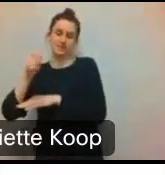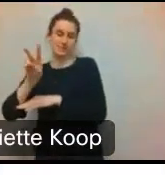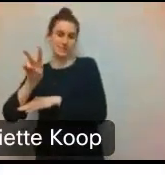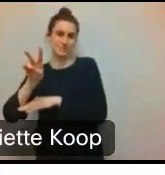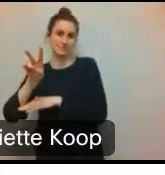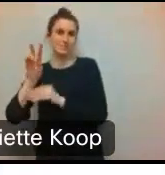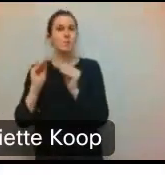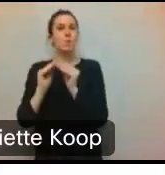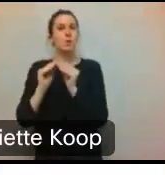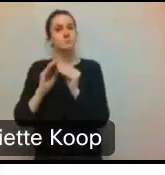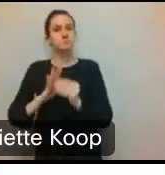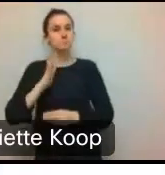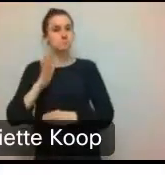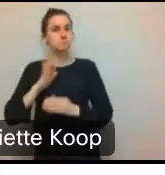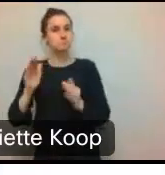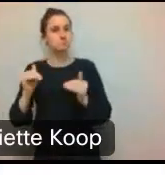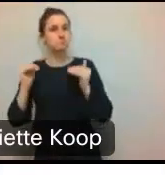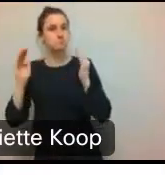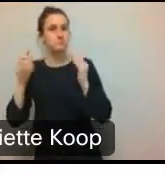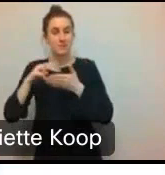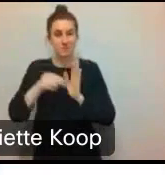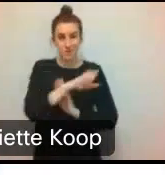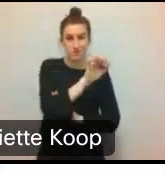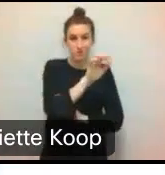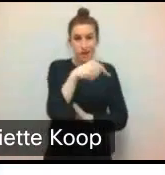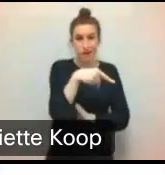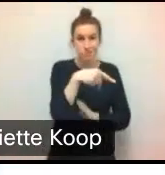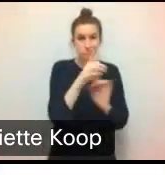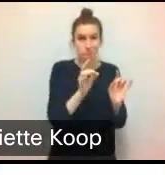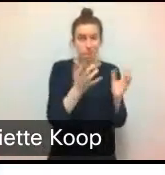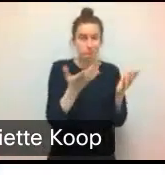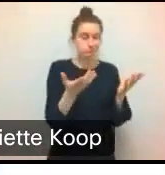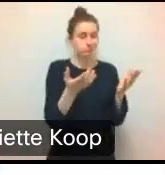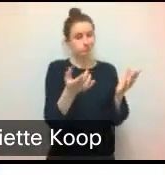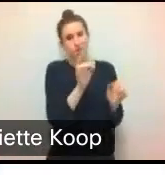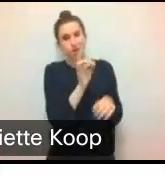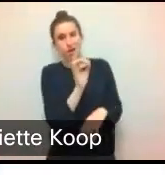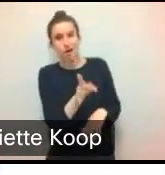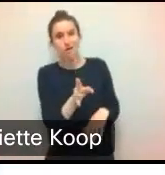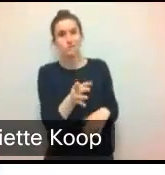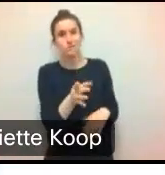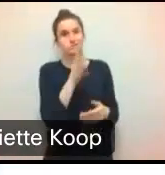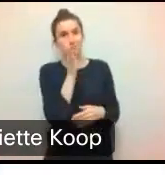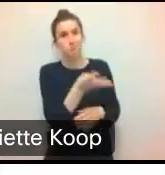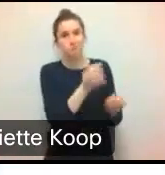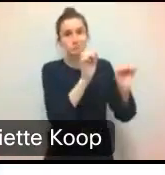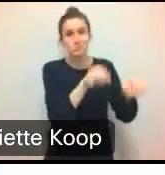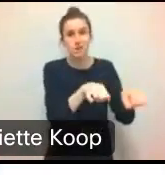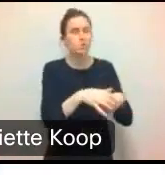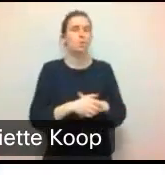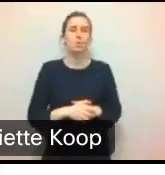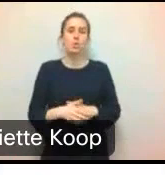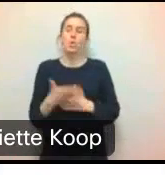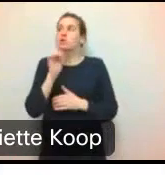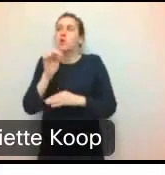more sophisticated. It doesn't mean that CRAP is not a good framework, and it doesn't mean that don't use SIFT because it's